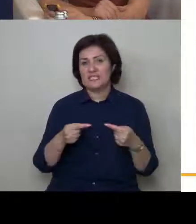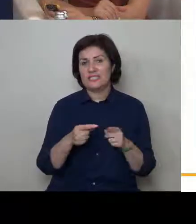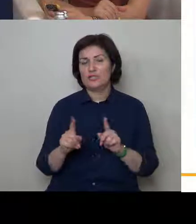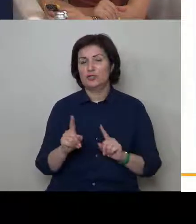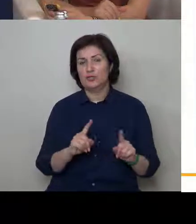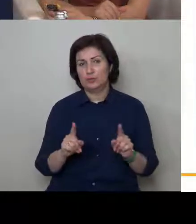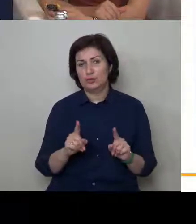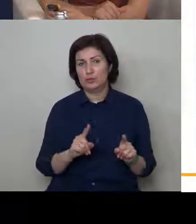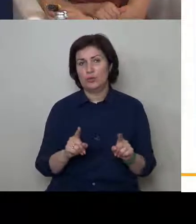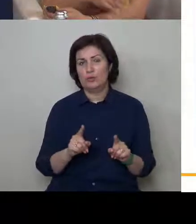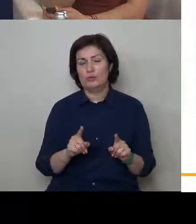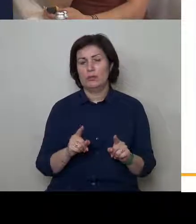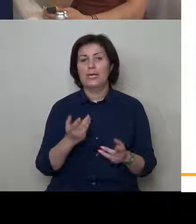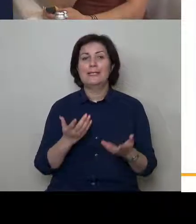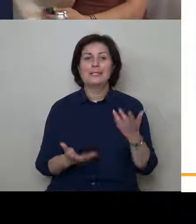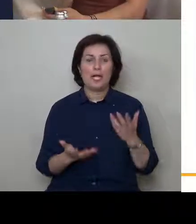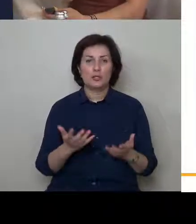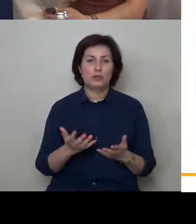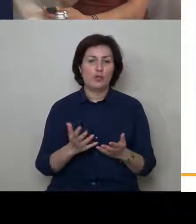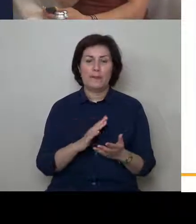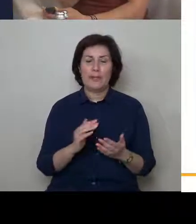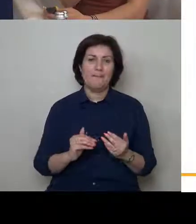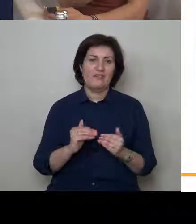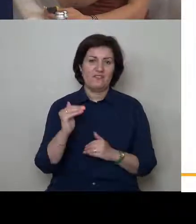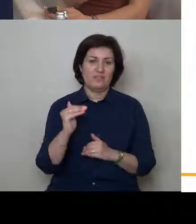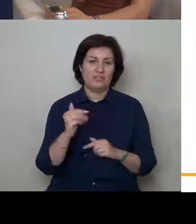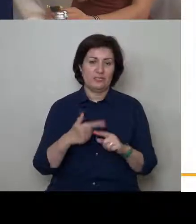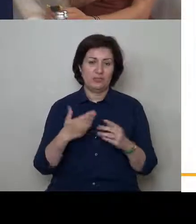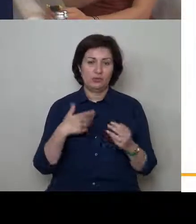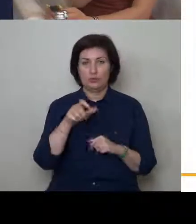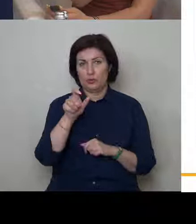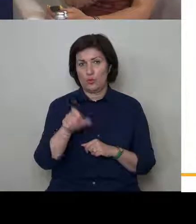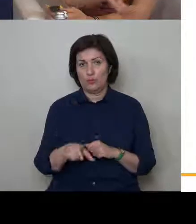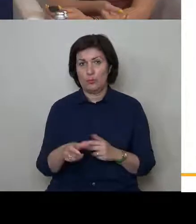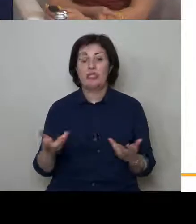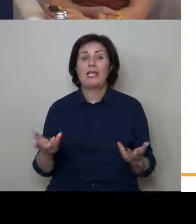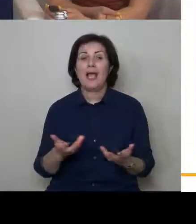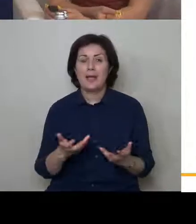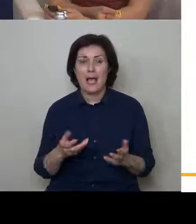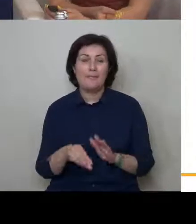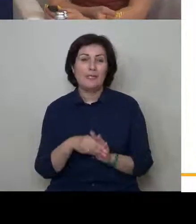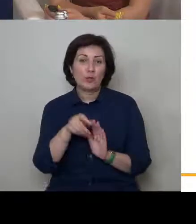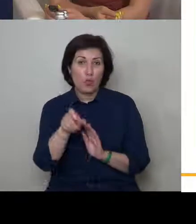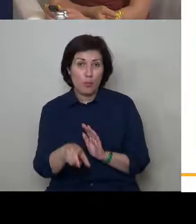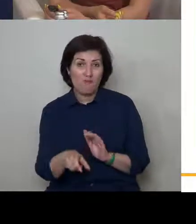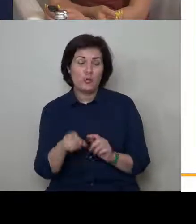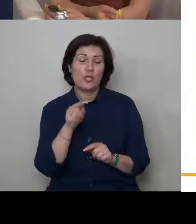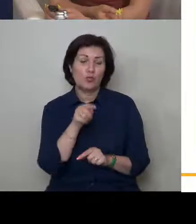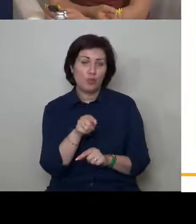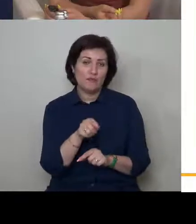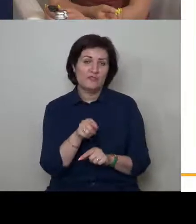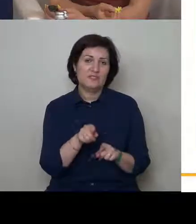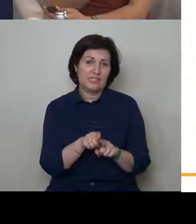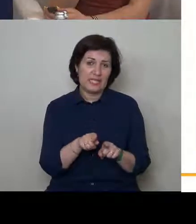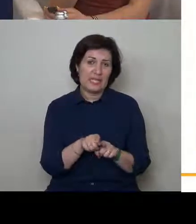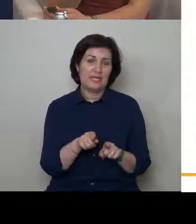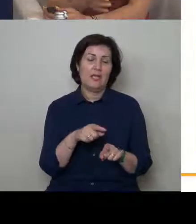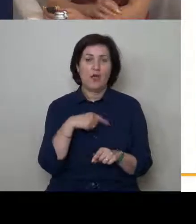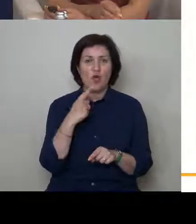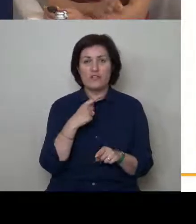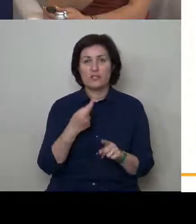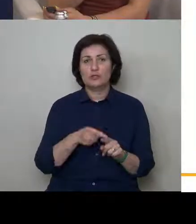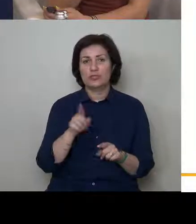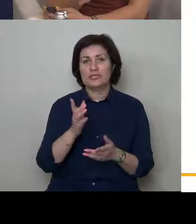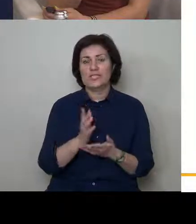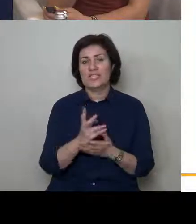a person who offers it. Then during our meetings with the police, it has been decided that if it's not over 63